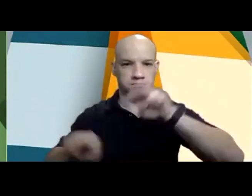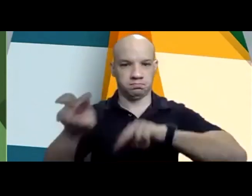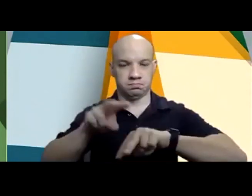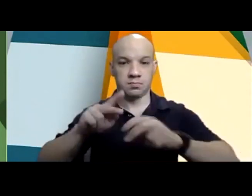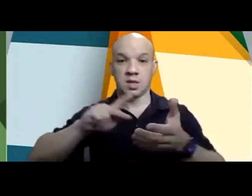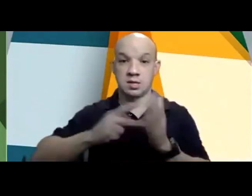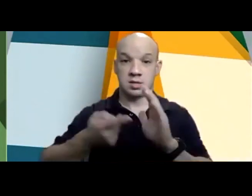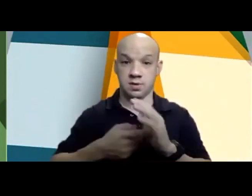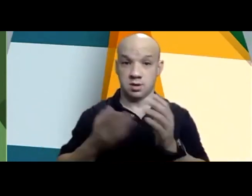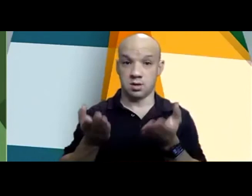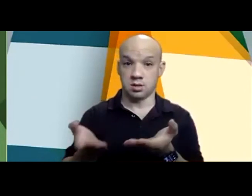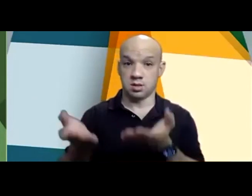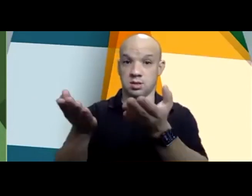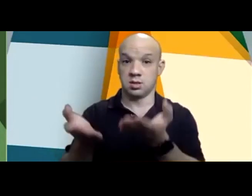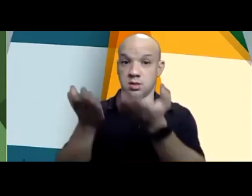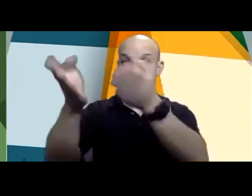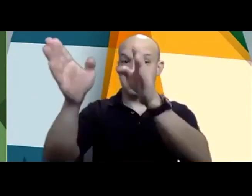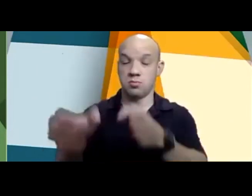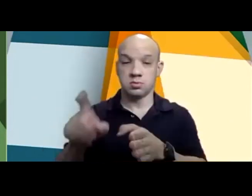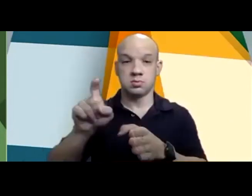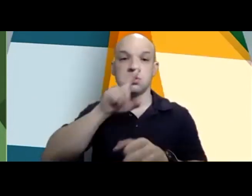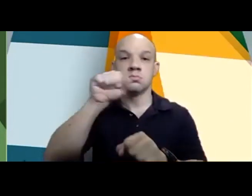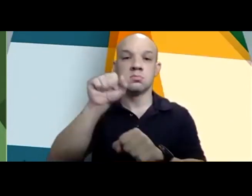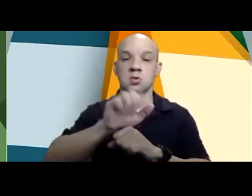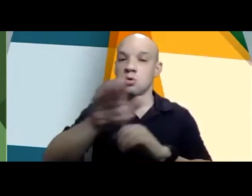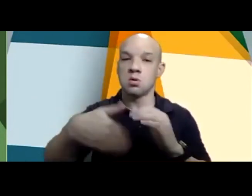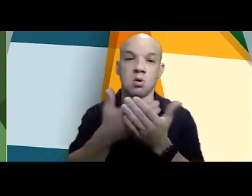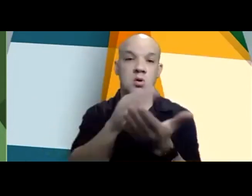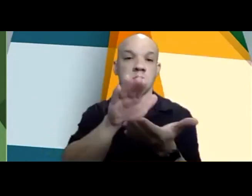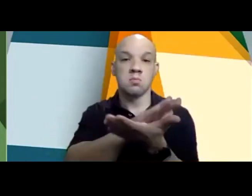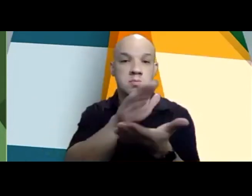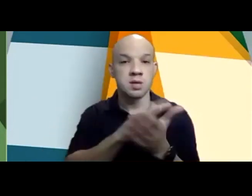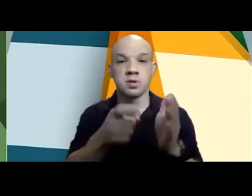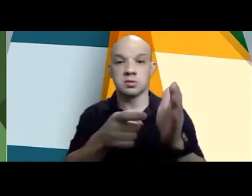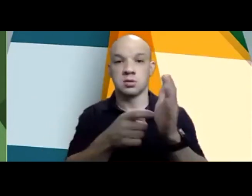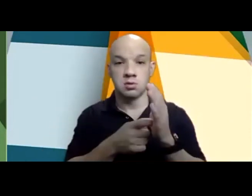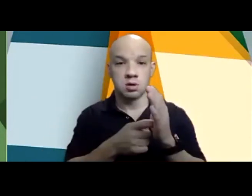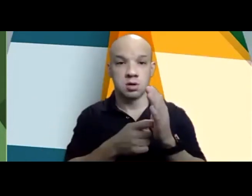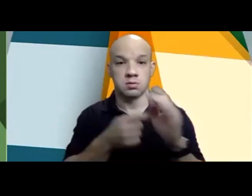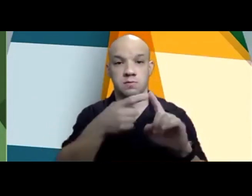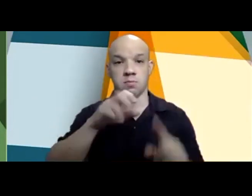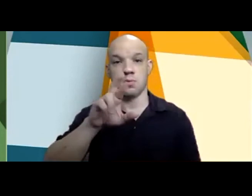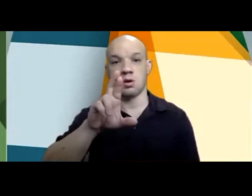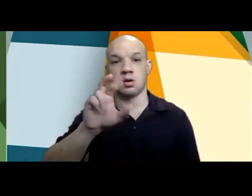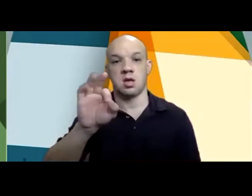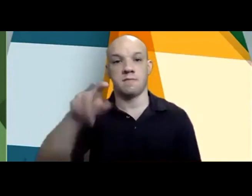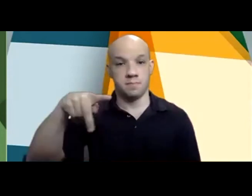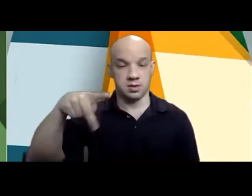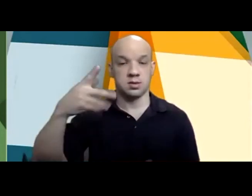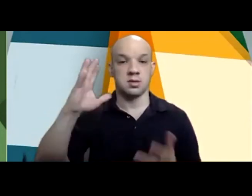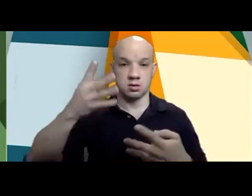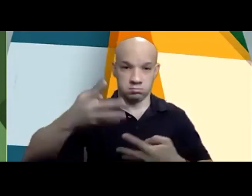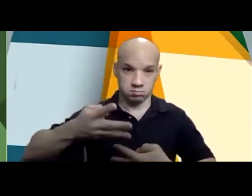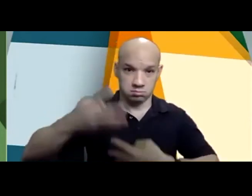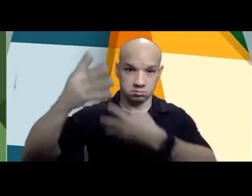must assure that all documentation required by the RFP has been correctly uploaded